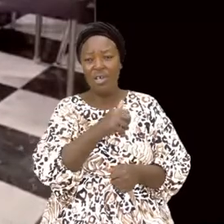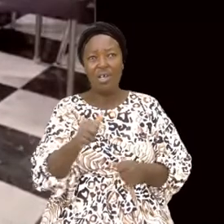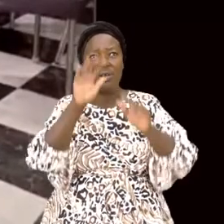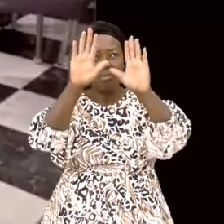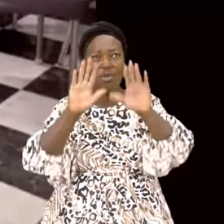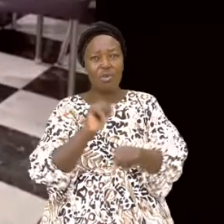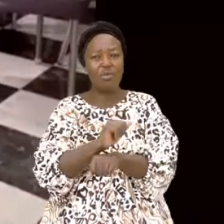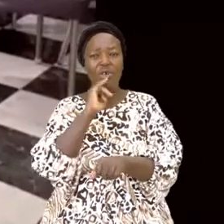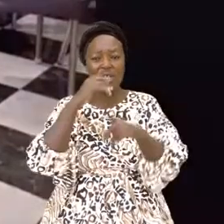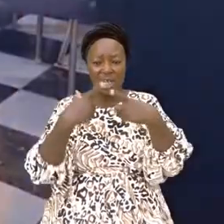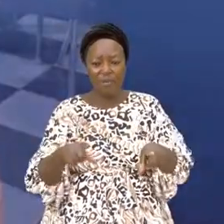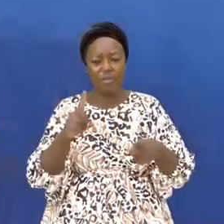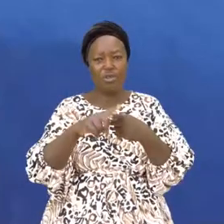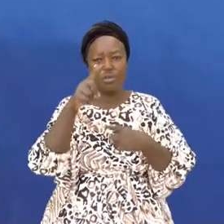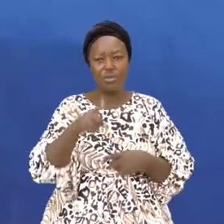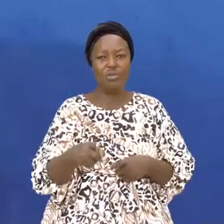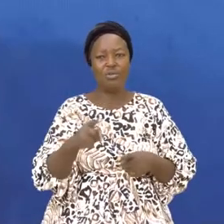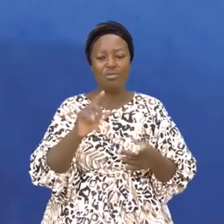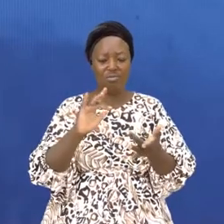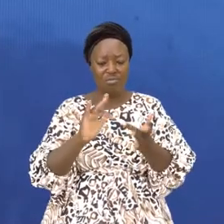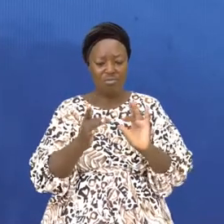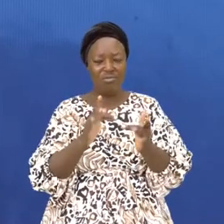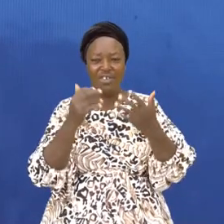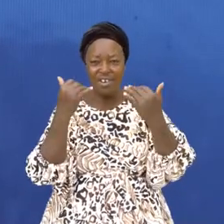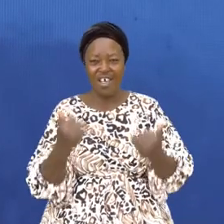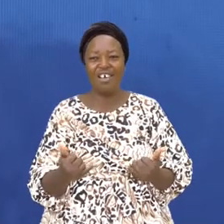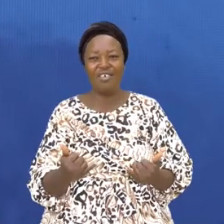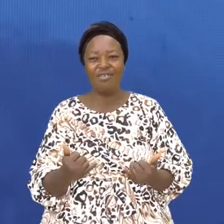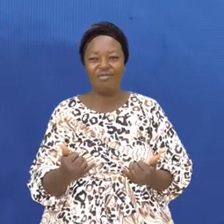miracle is happening to you online right there.